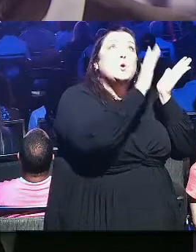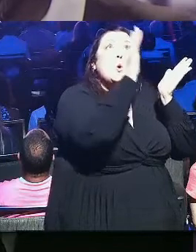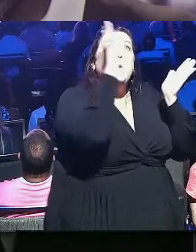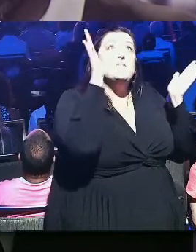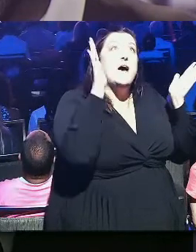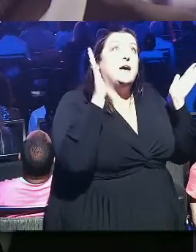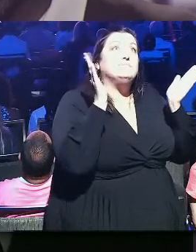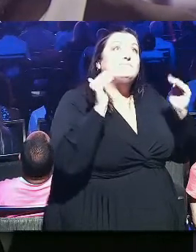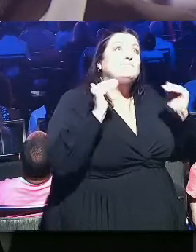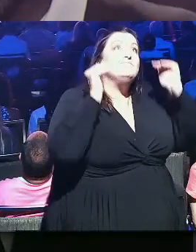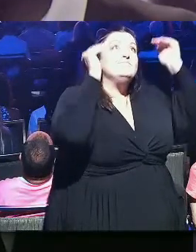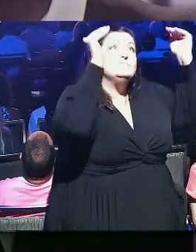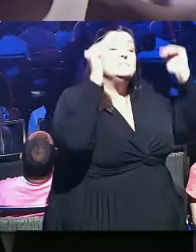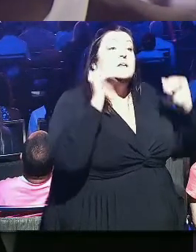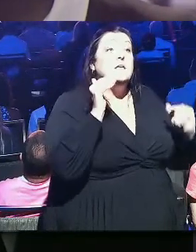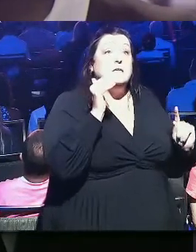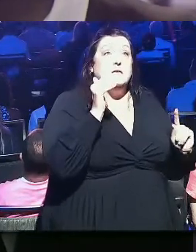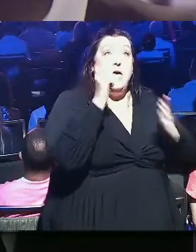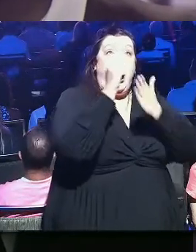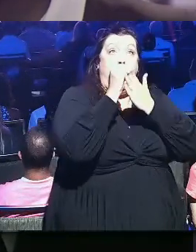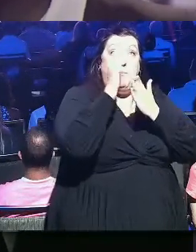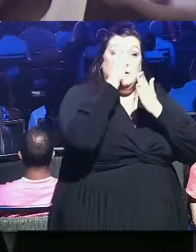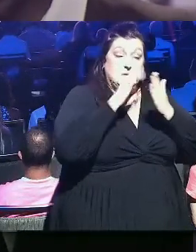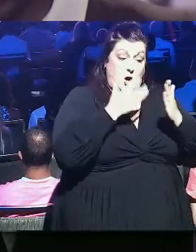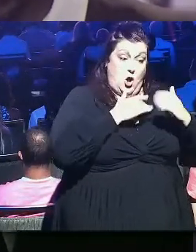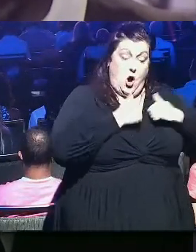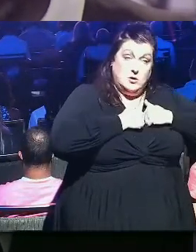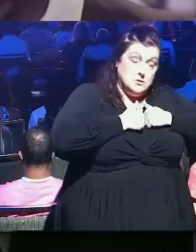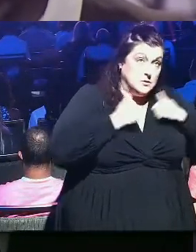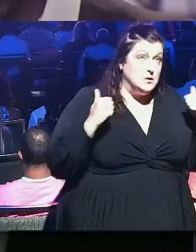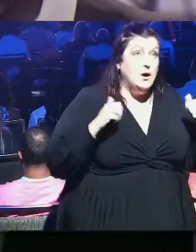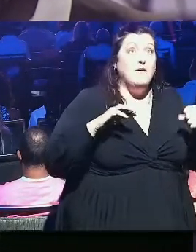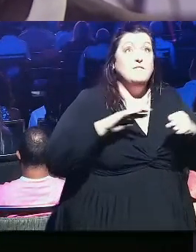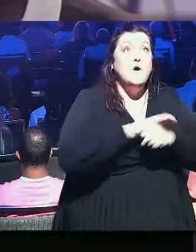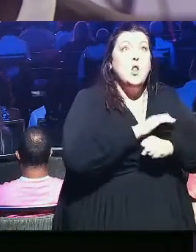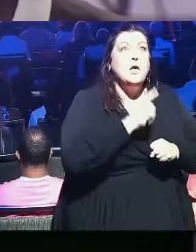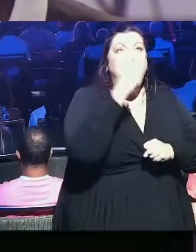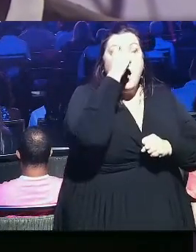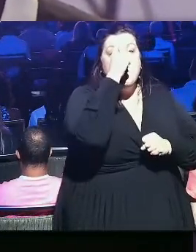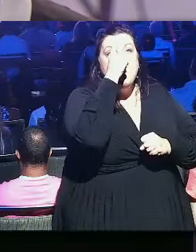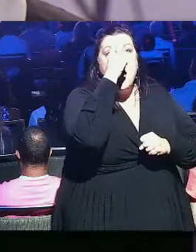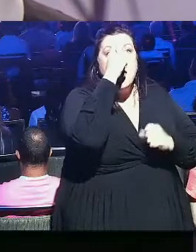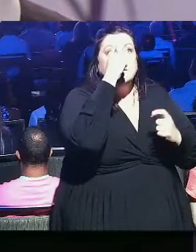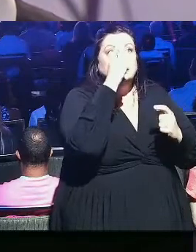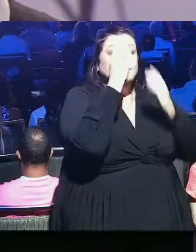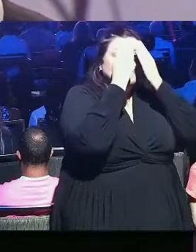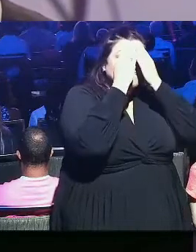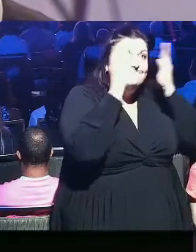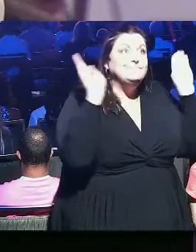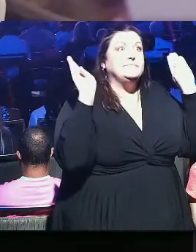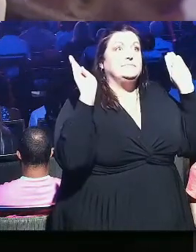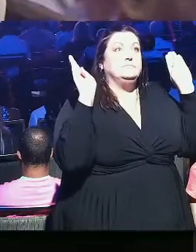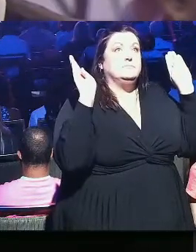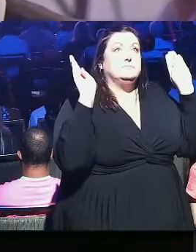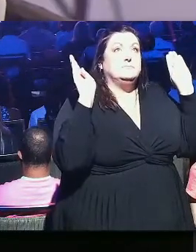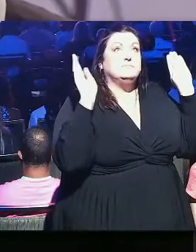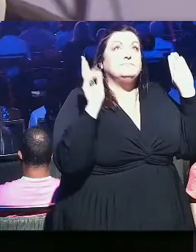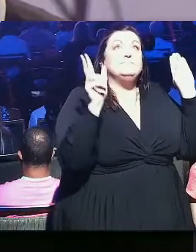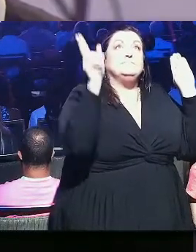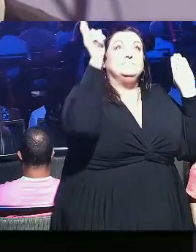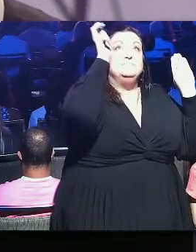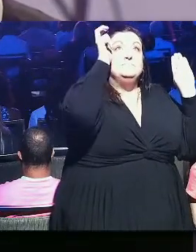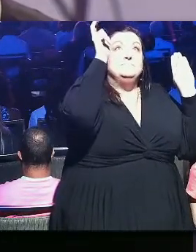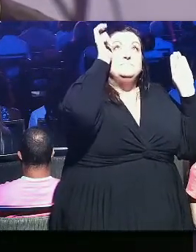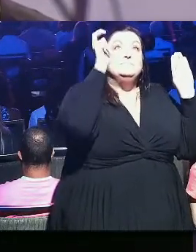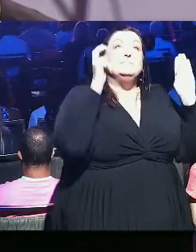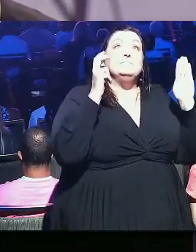us, God, to have our hearts completely open. Help our minds to be completely open to giving to